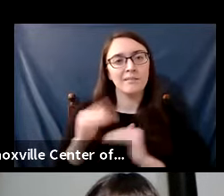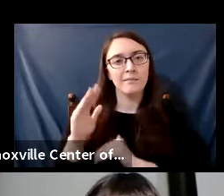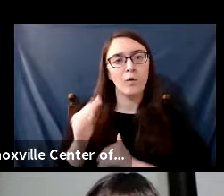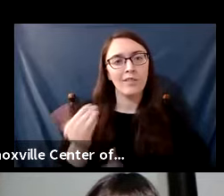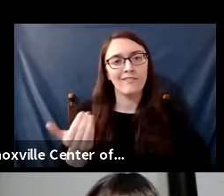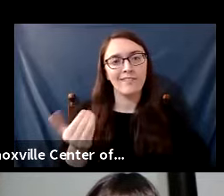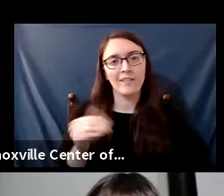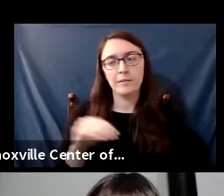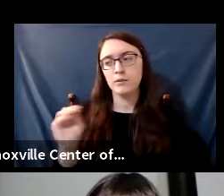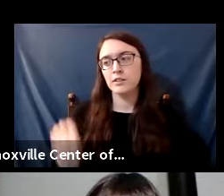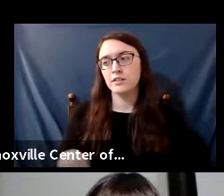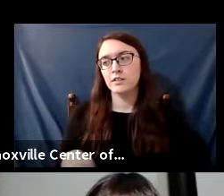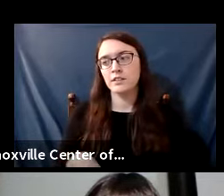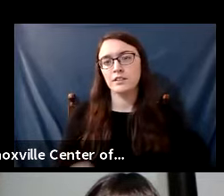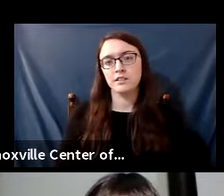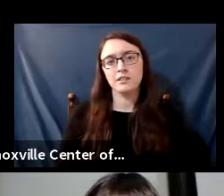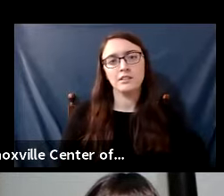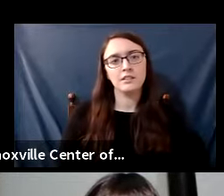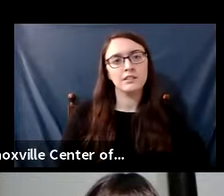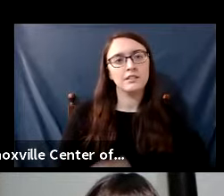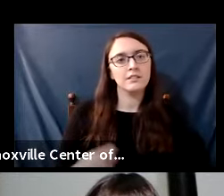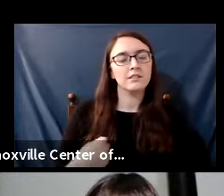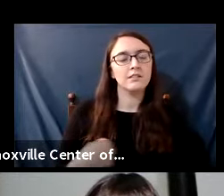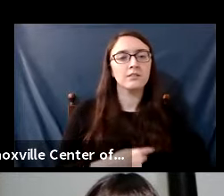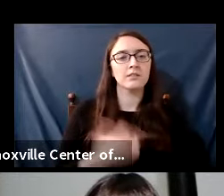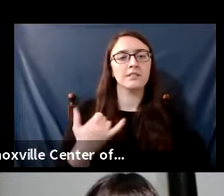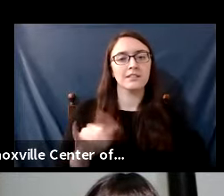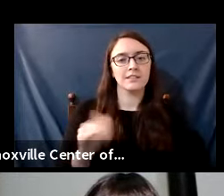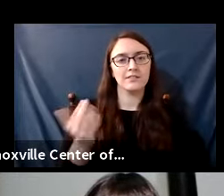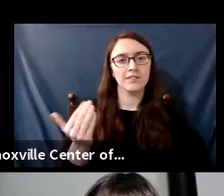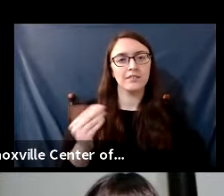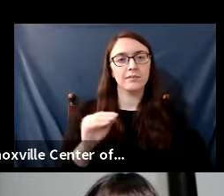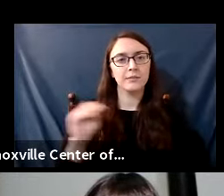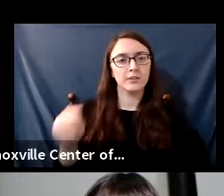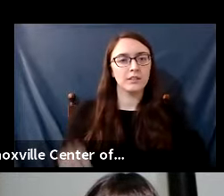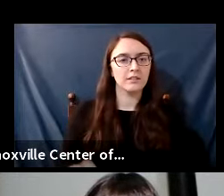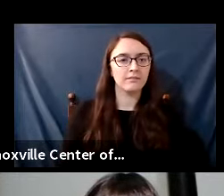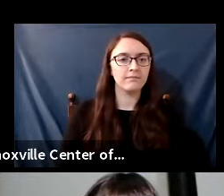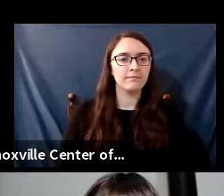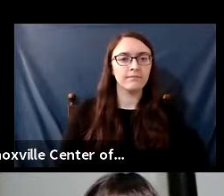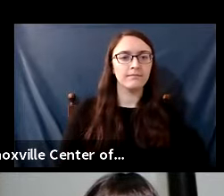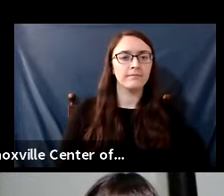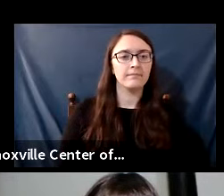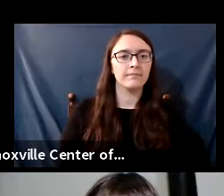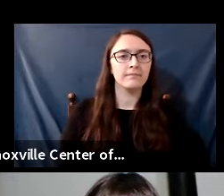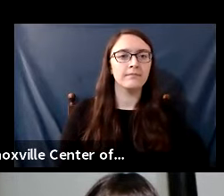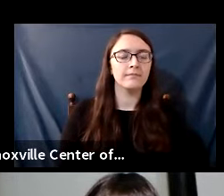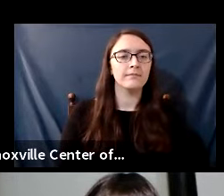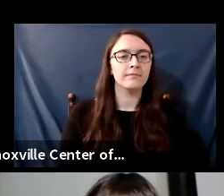15% positivity rate. Okay.